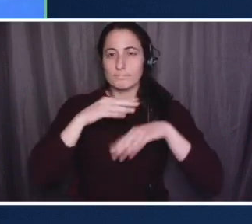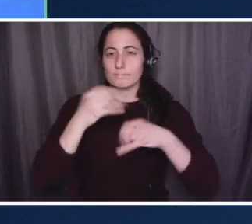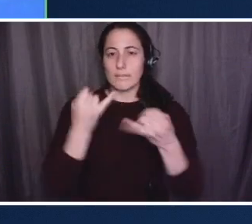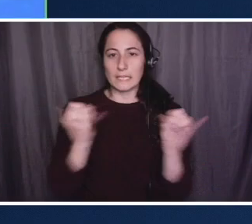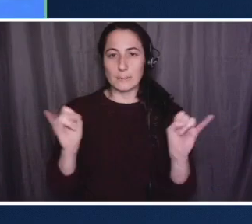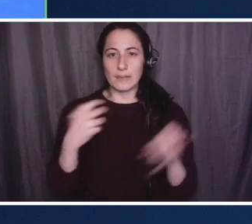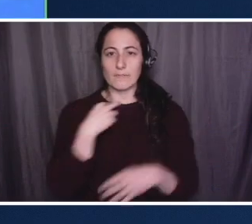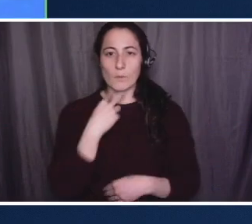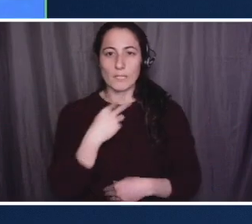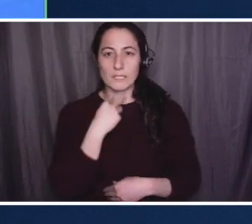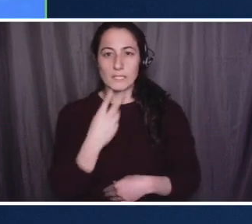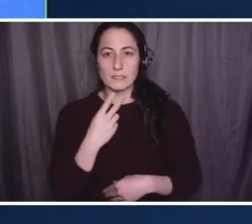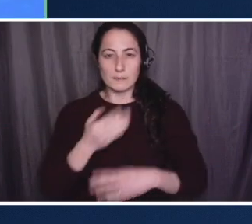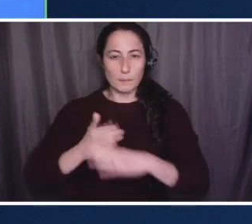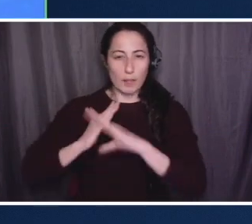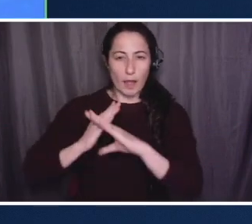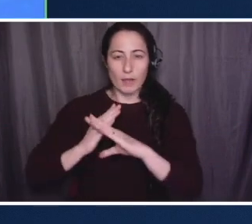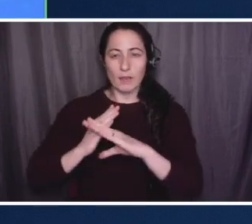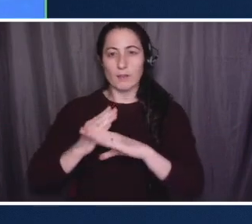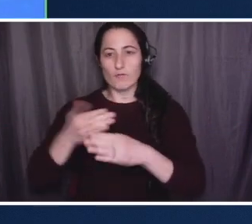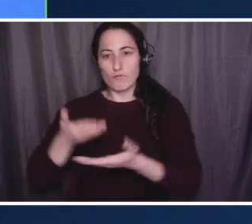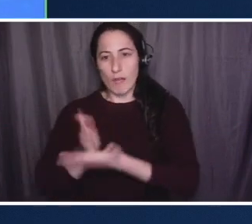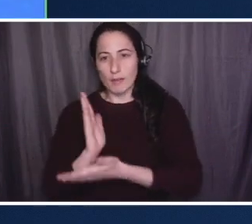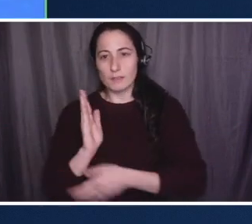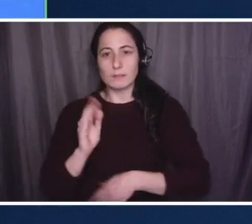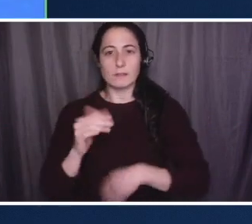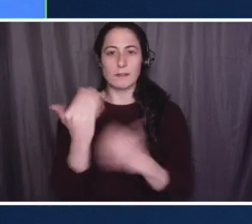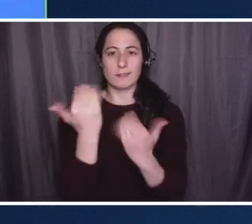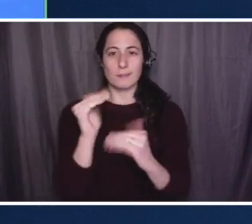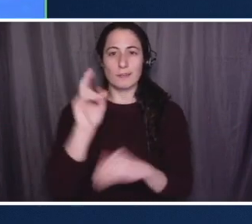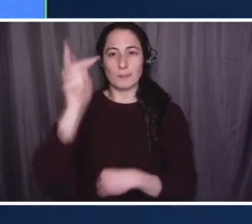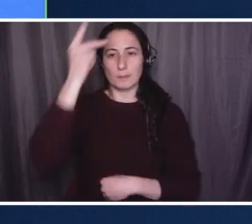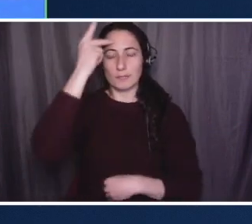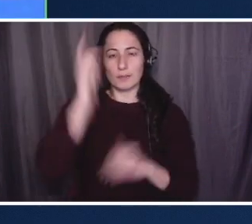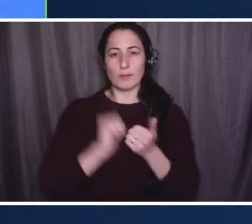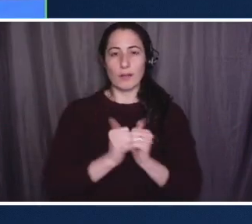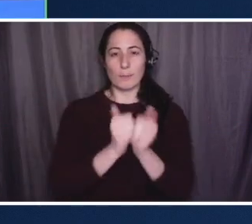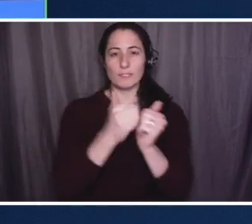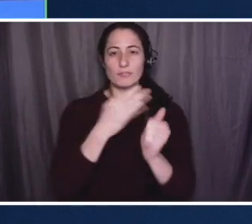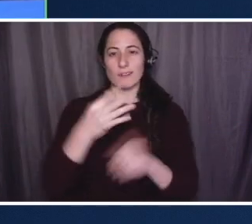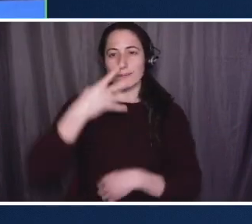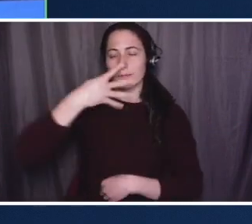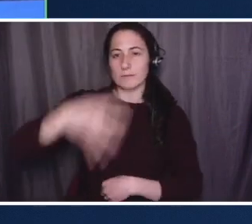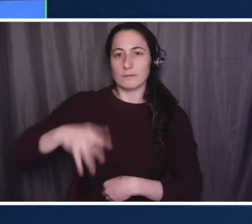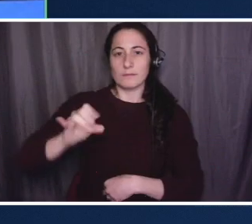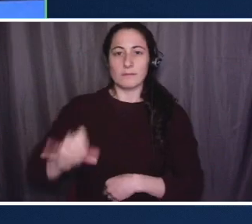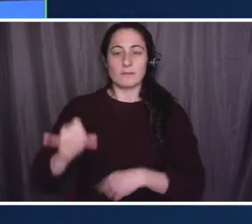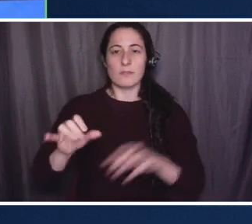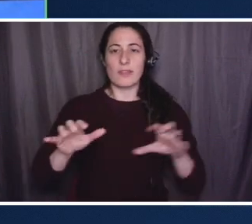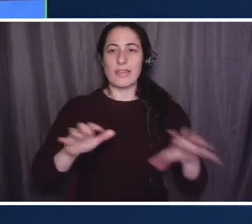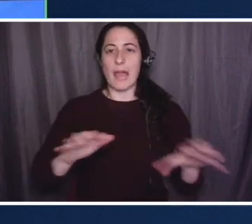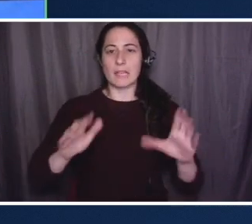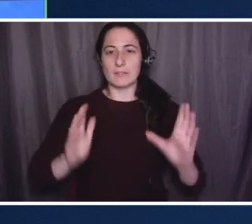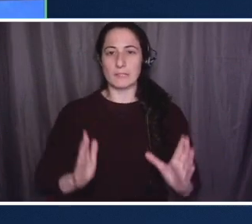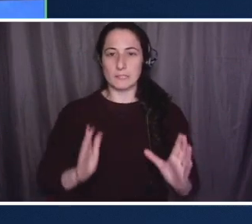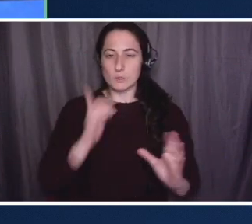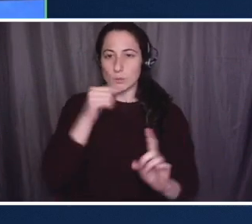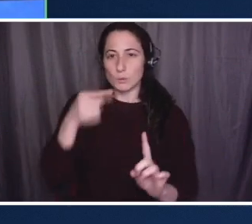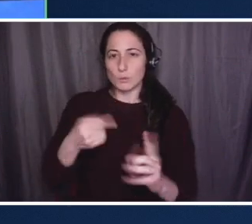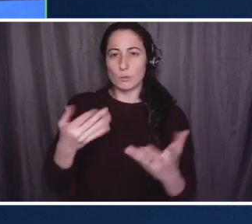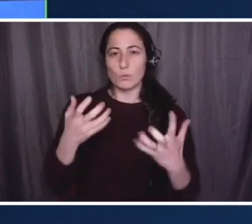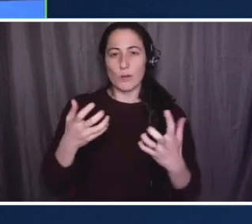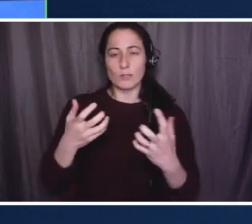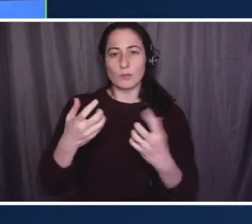rights, limiting political competition, and undermining the very activists who are trying to uphold checks